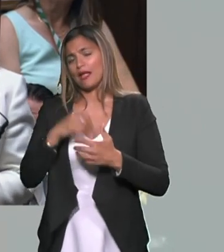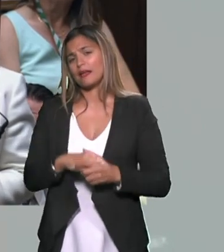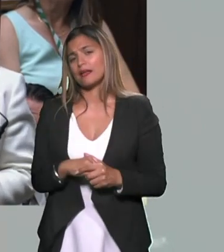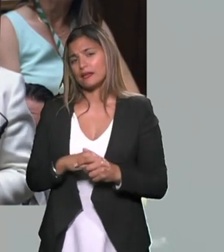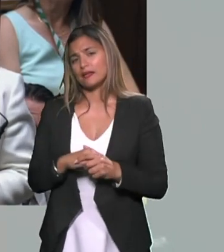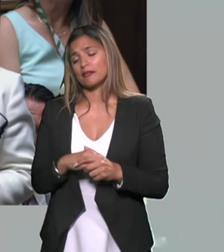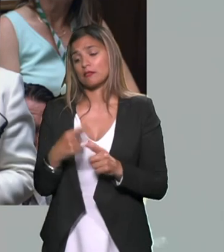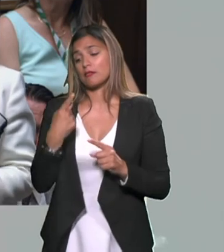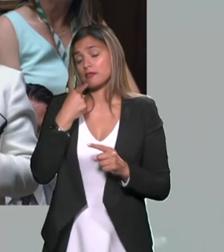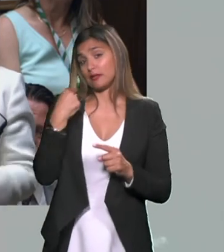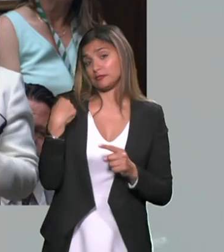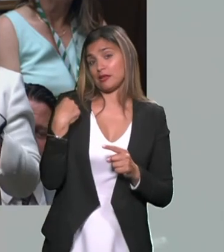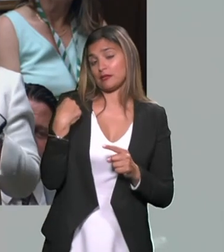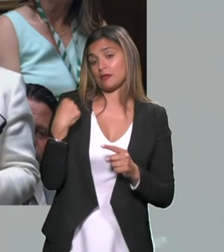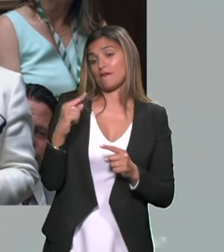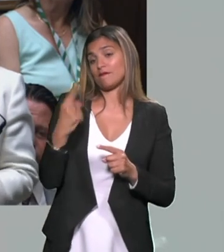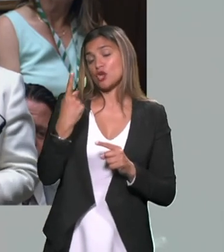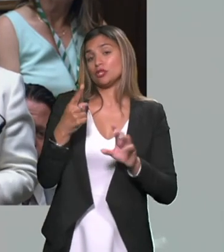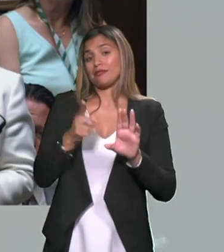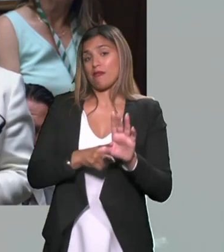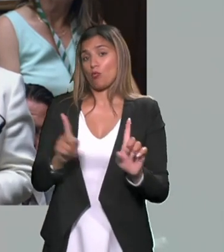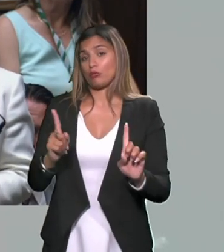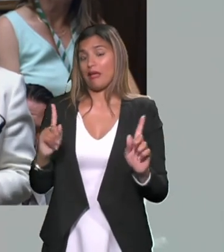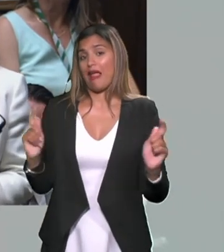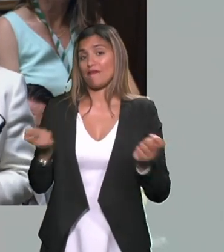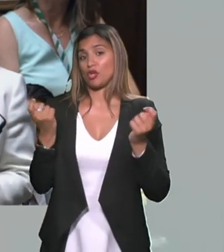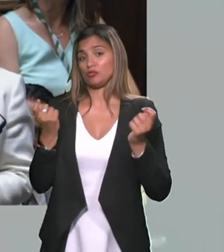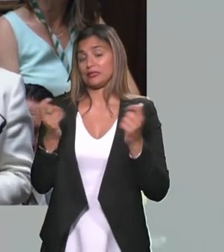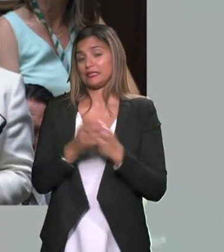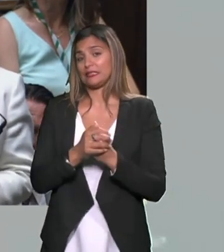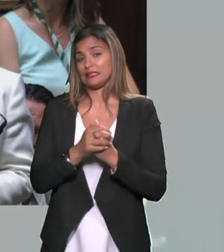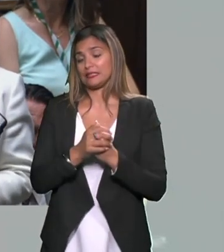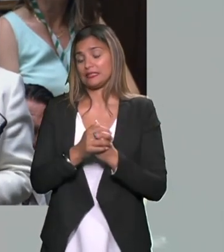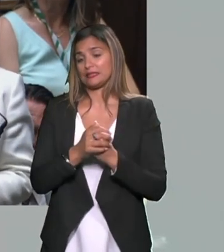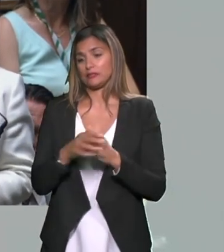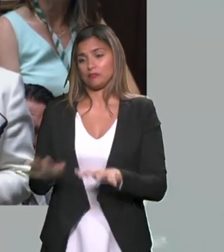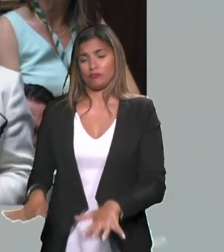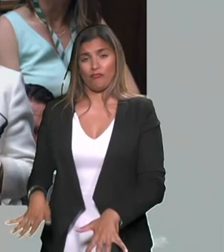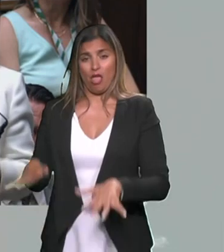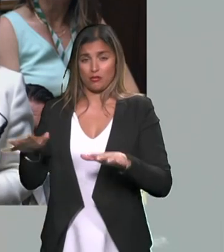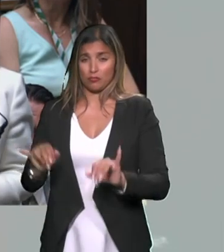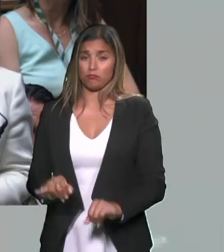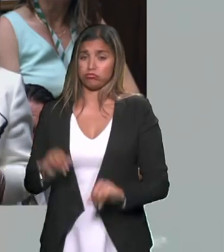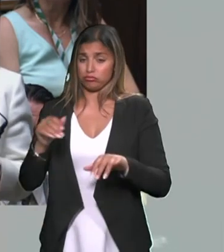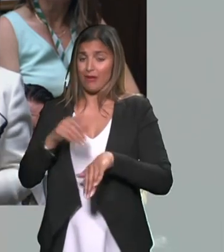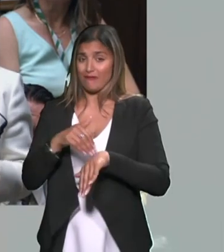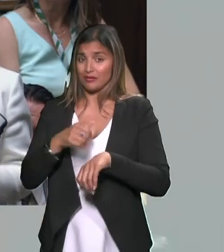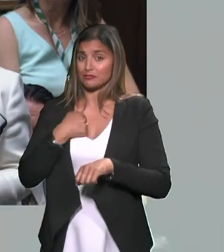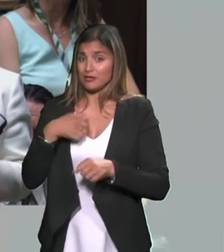year anniversary of the devastating flooding that affected my constituency, with more